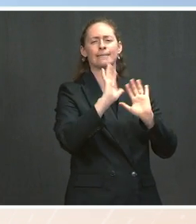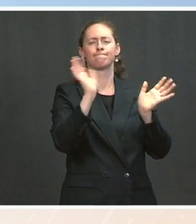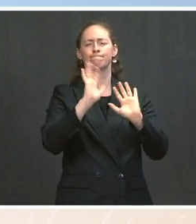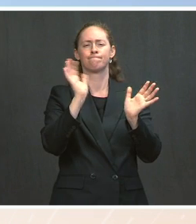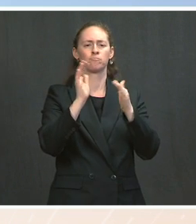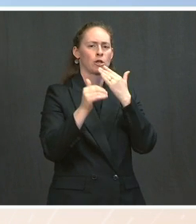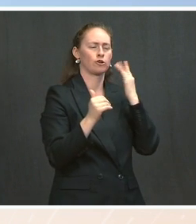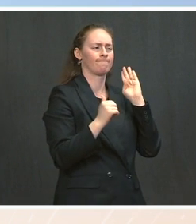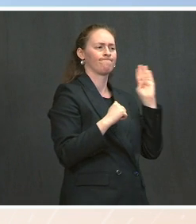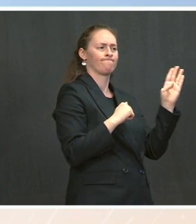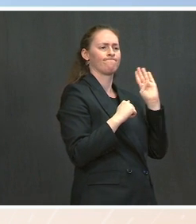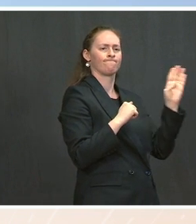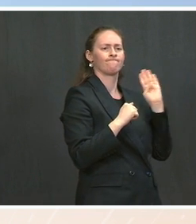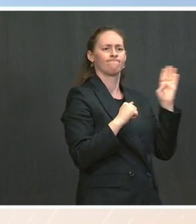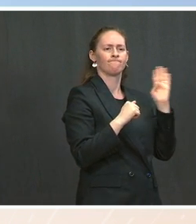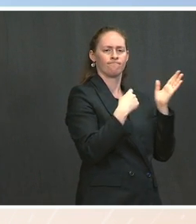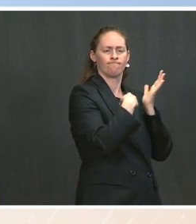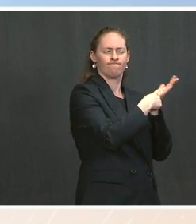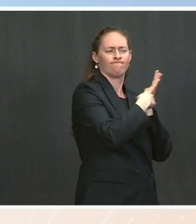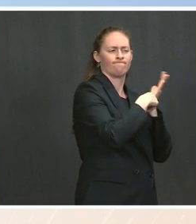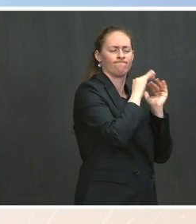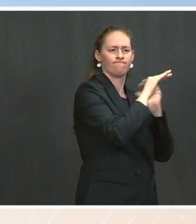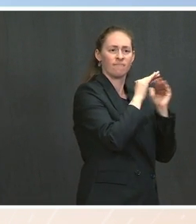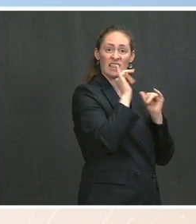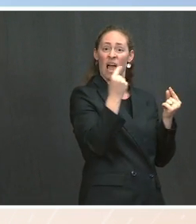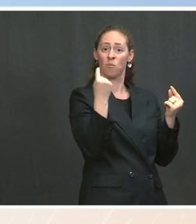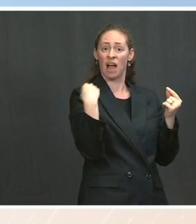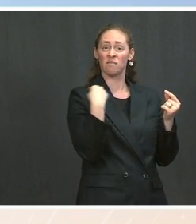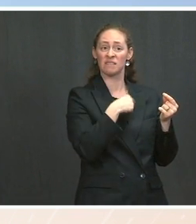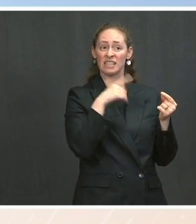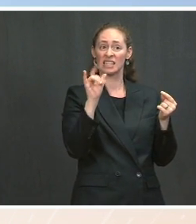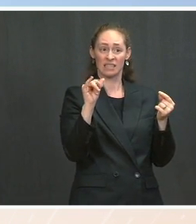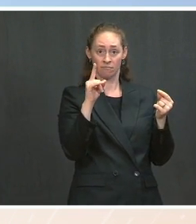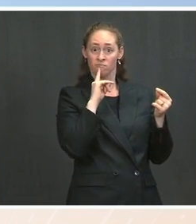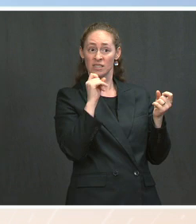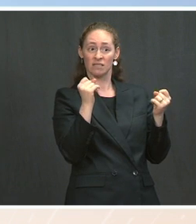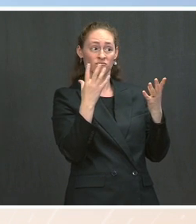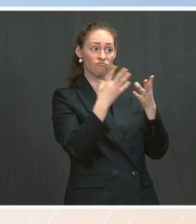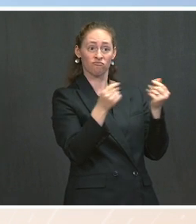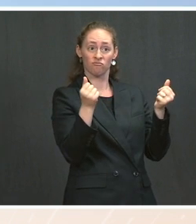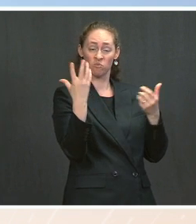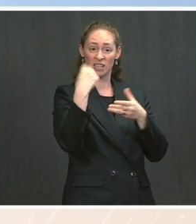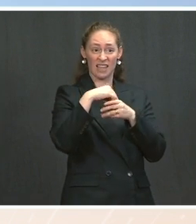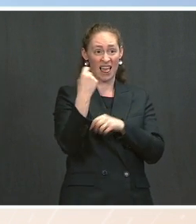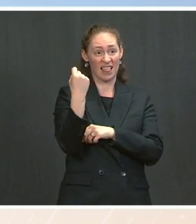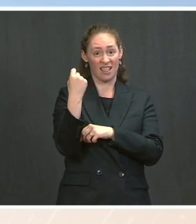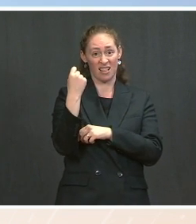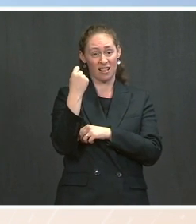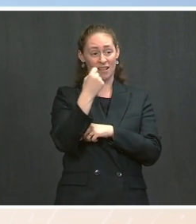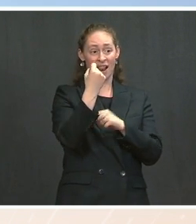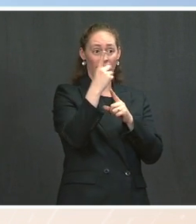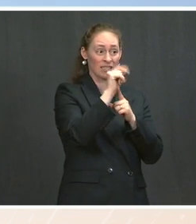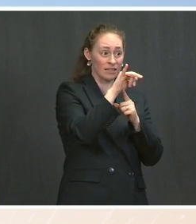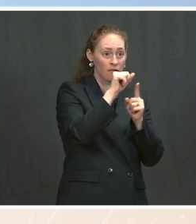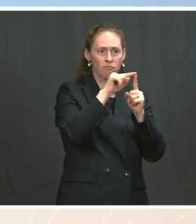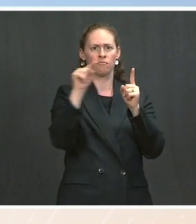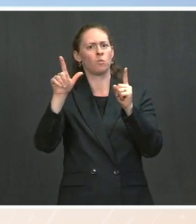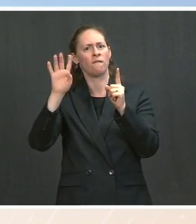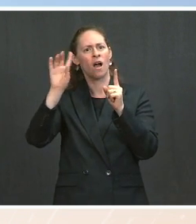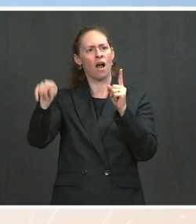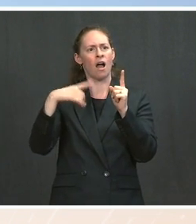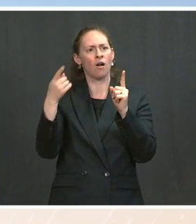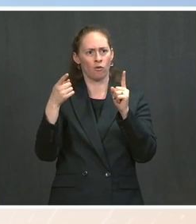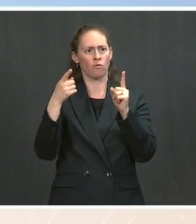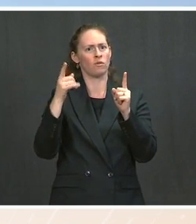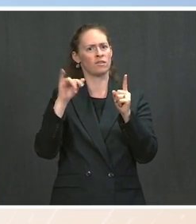exactly what we did. The conflict has now ended. There is a ceasefire just over 24 hours after that call was made, and that was an